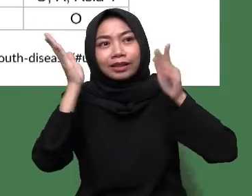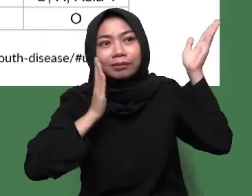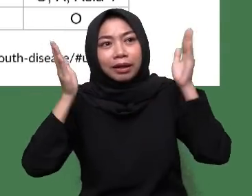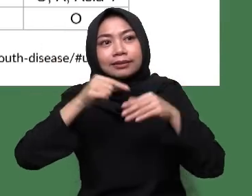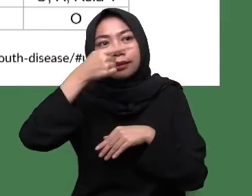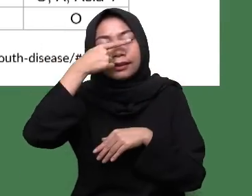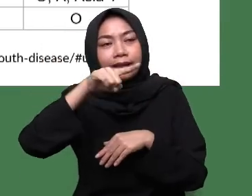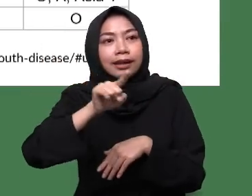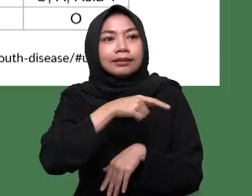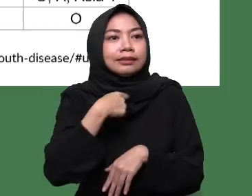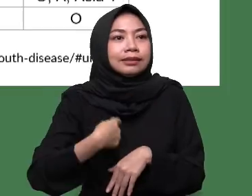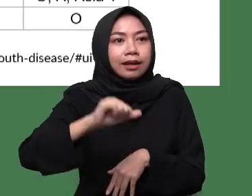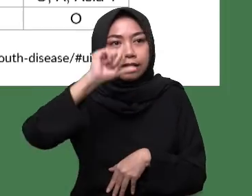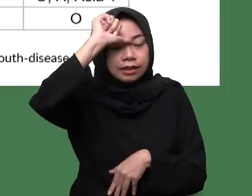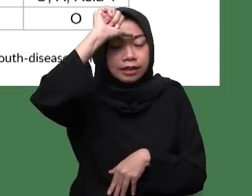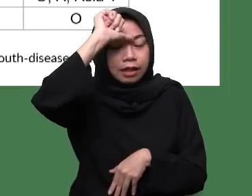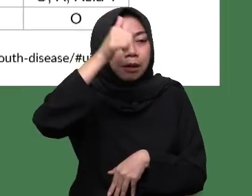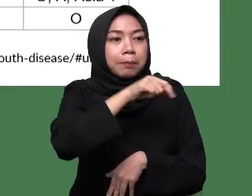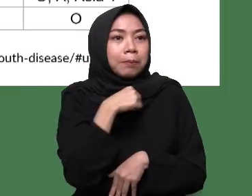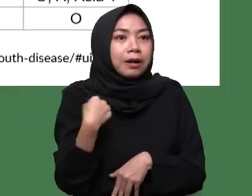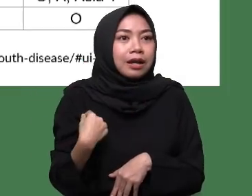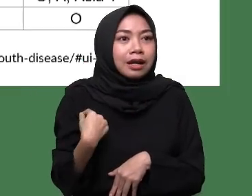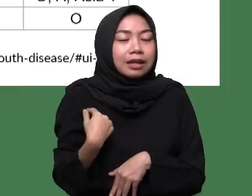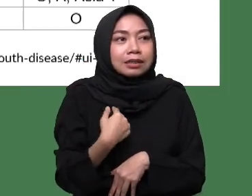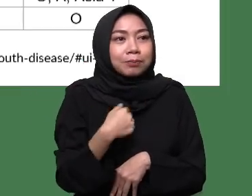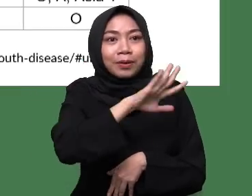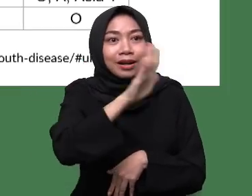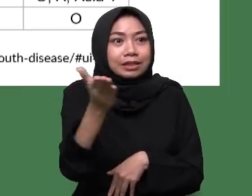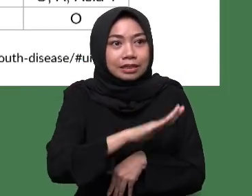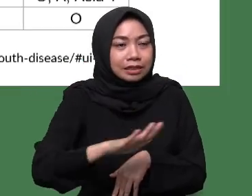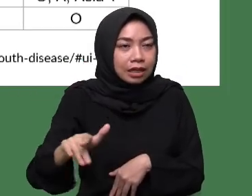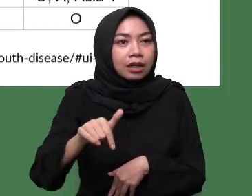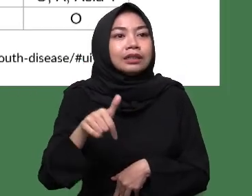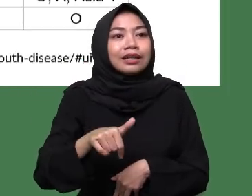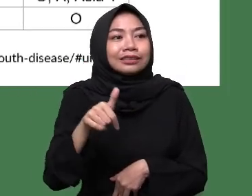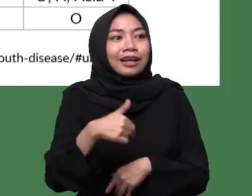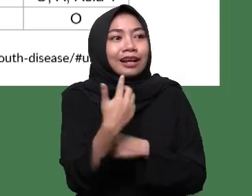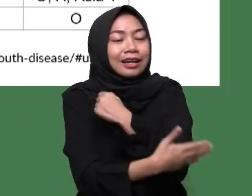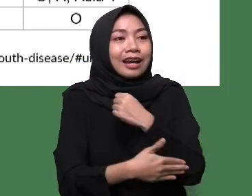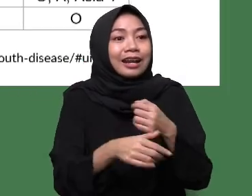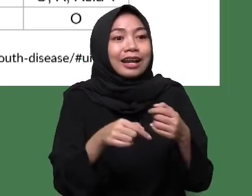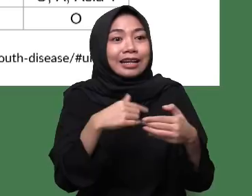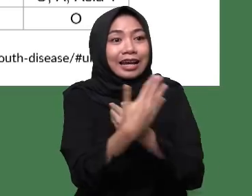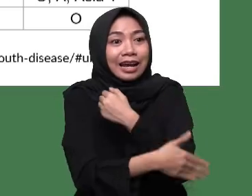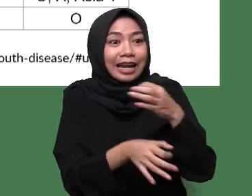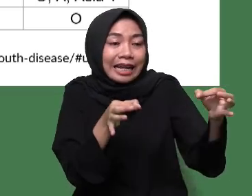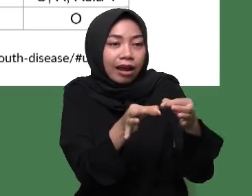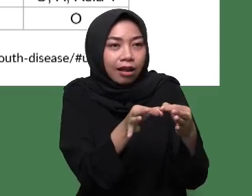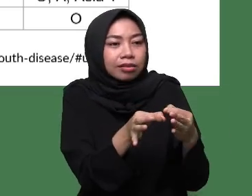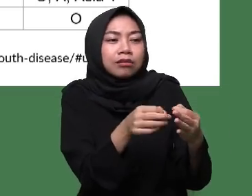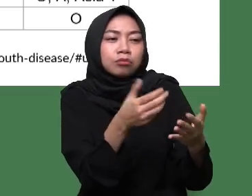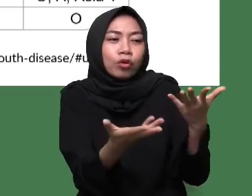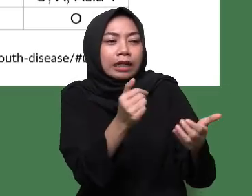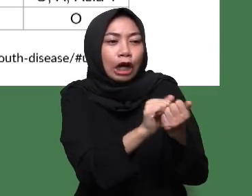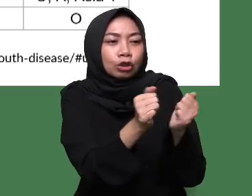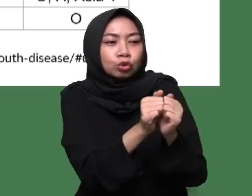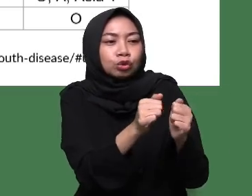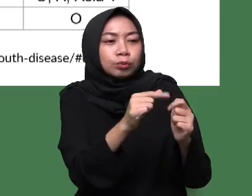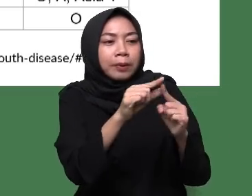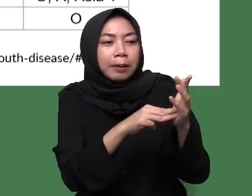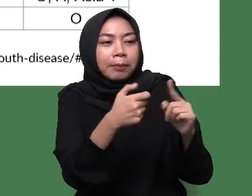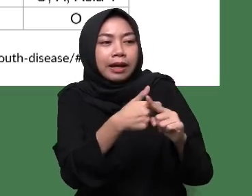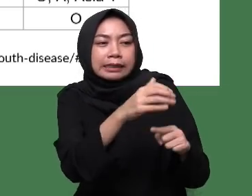and Brazil. And we are now taking examples from countries close to and similar to Indonesia, which have